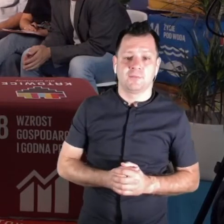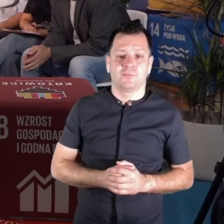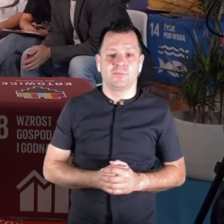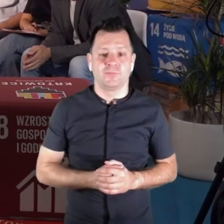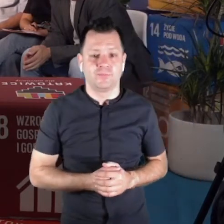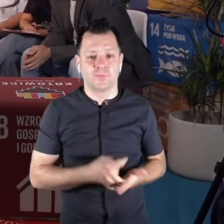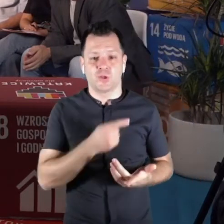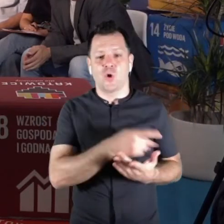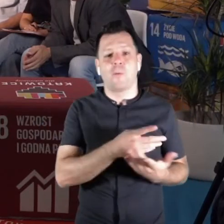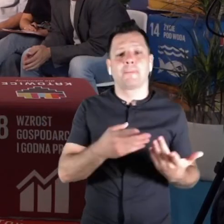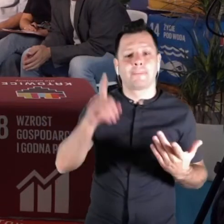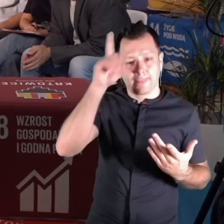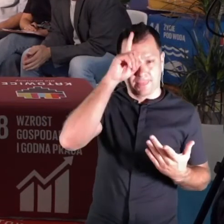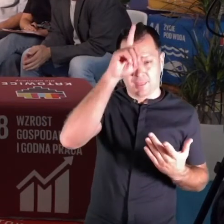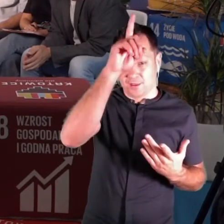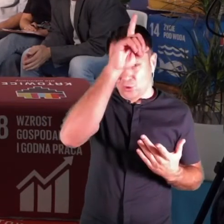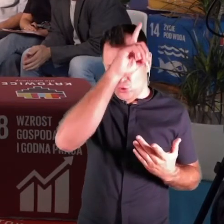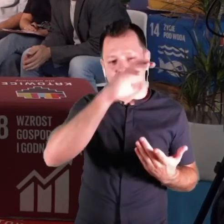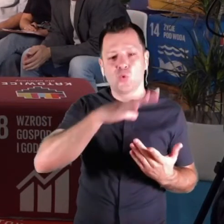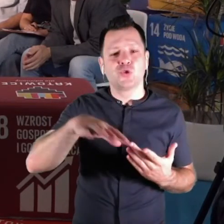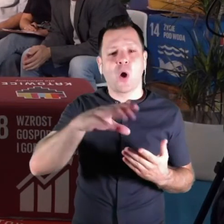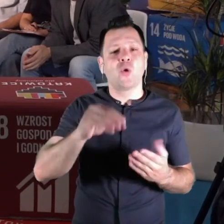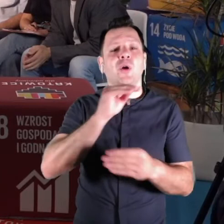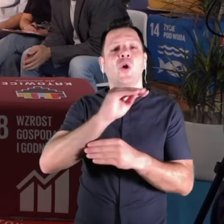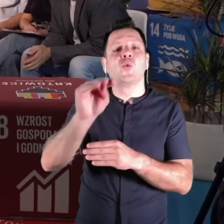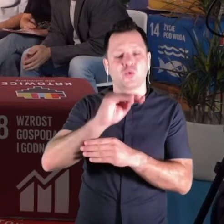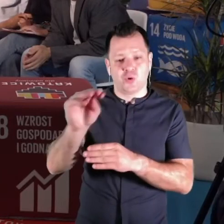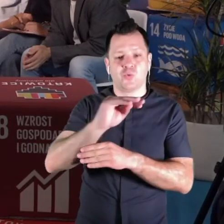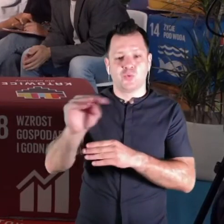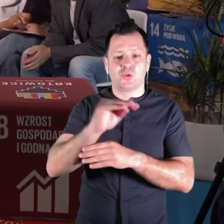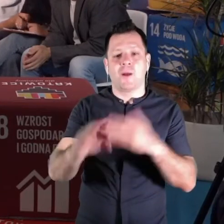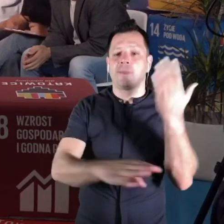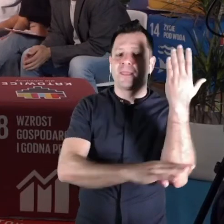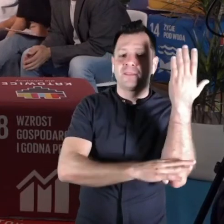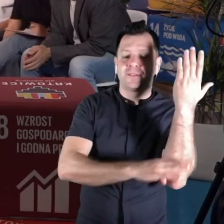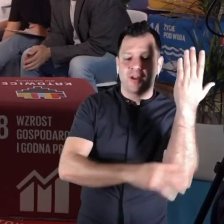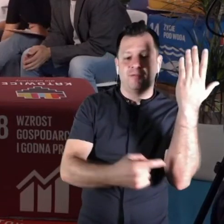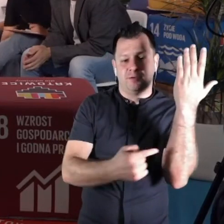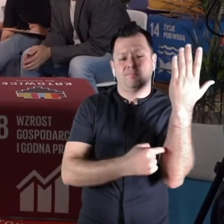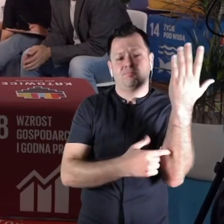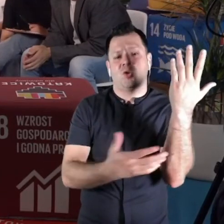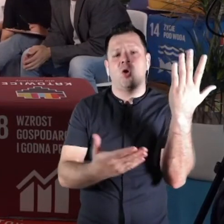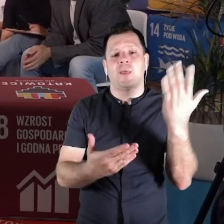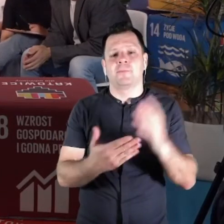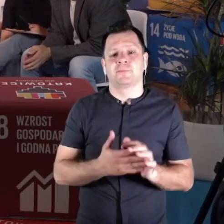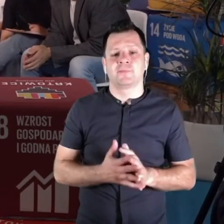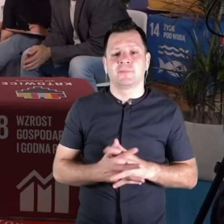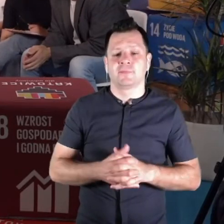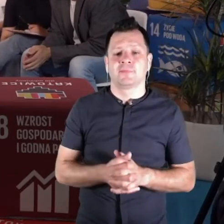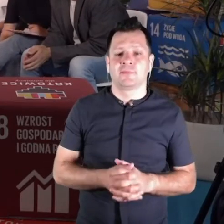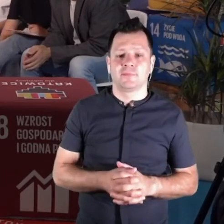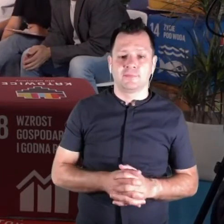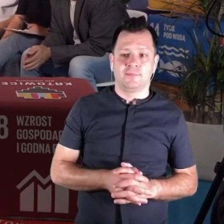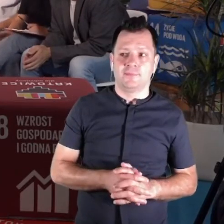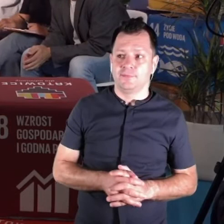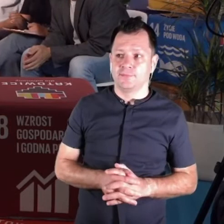well. City trees are kind of isolated compared to, for example, the forest. All the trees are together and